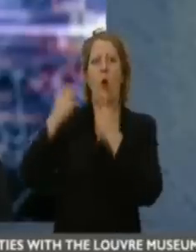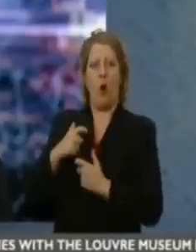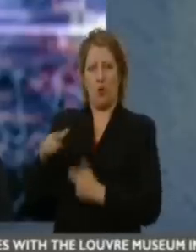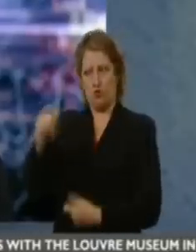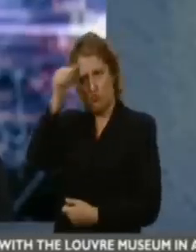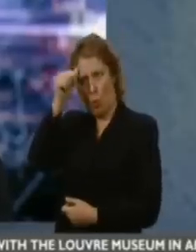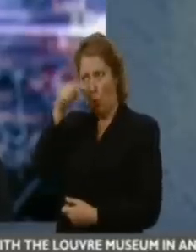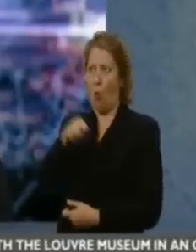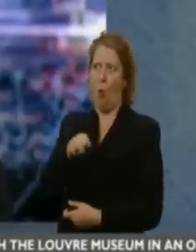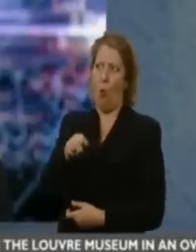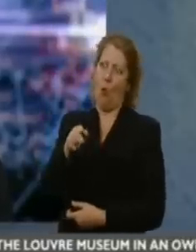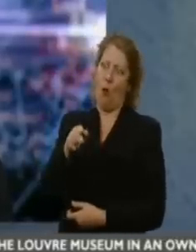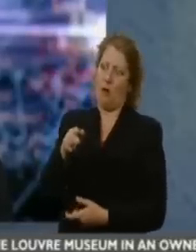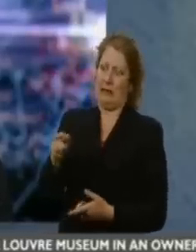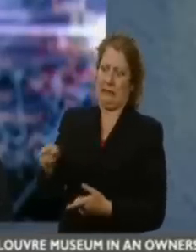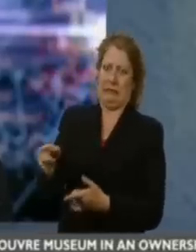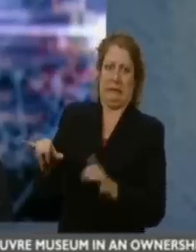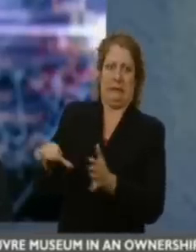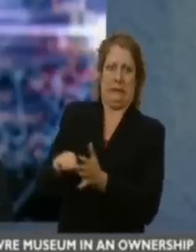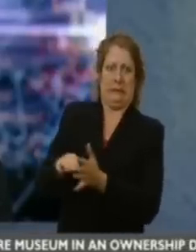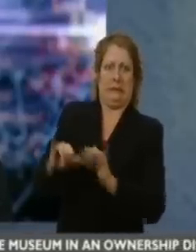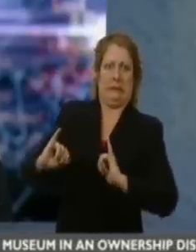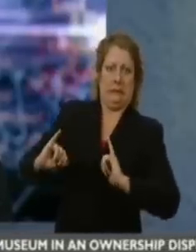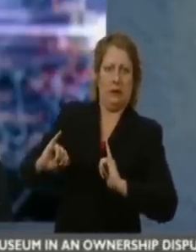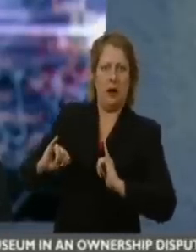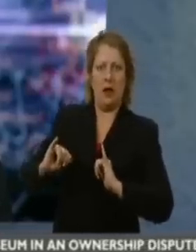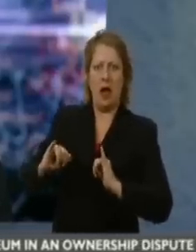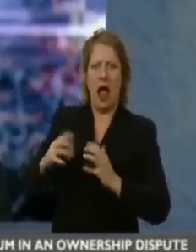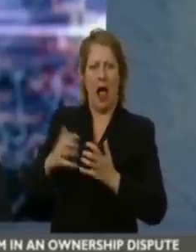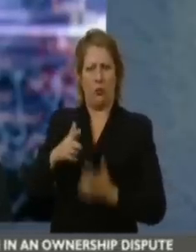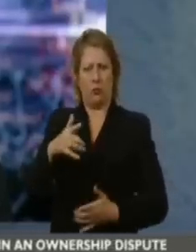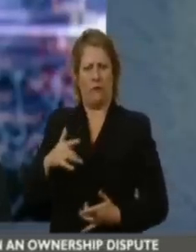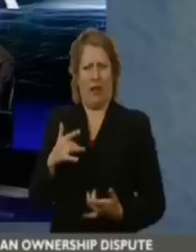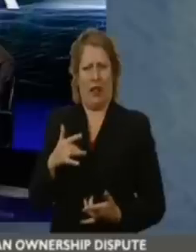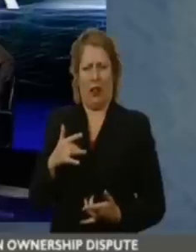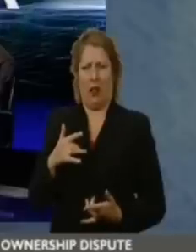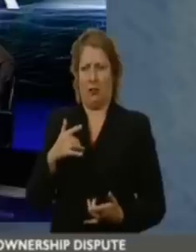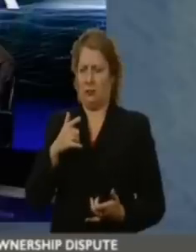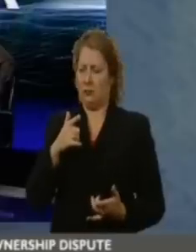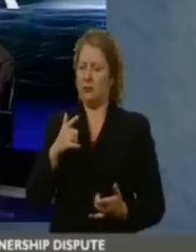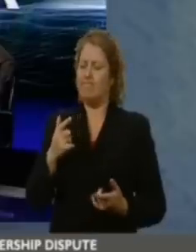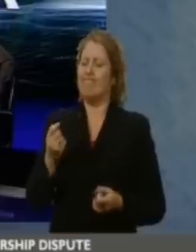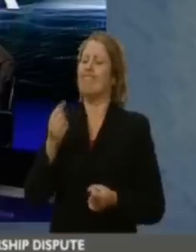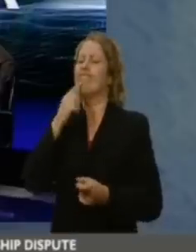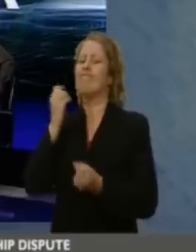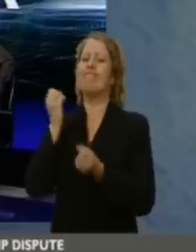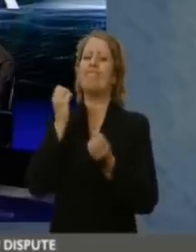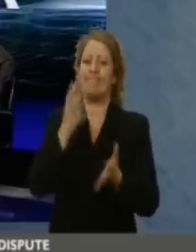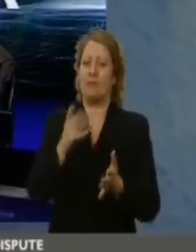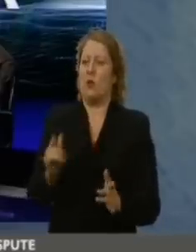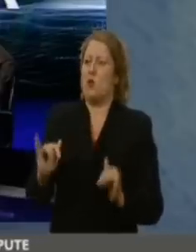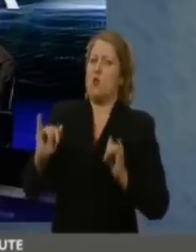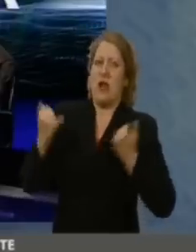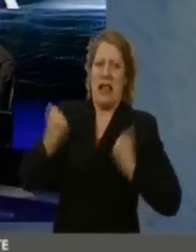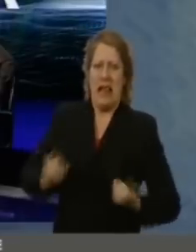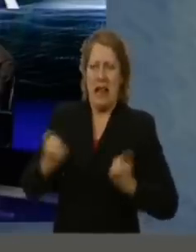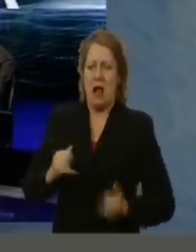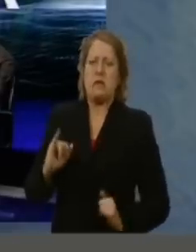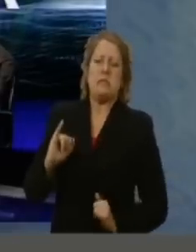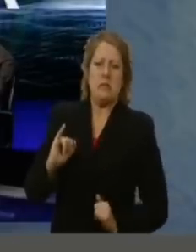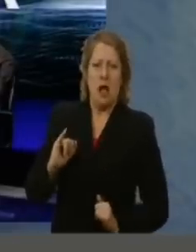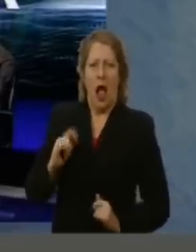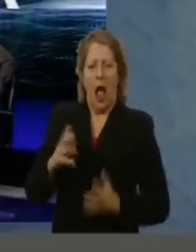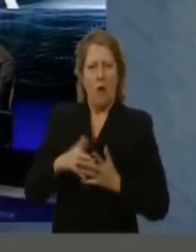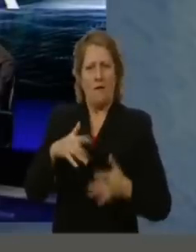getting worse. How did you feel when you got the news that, far from just being very ill,